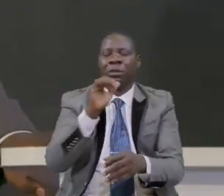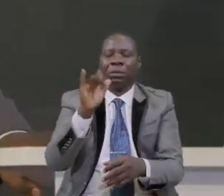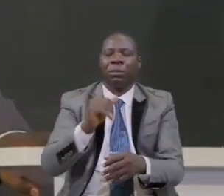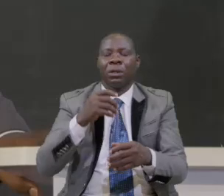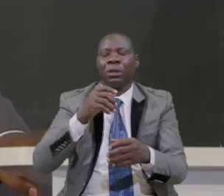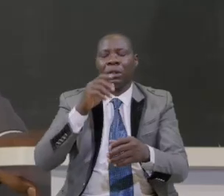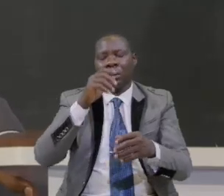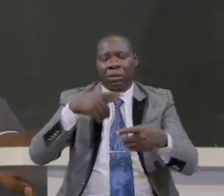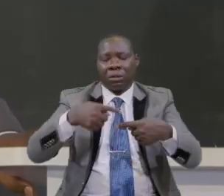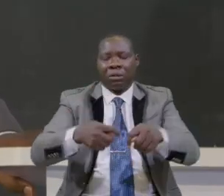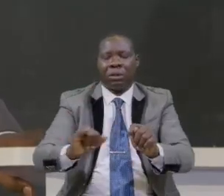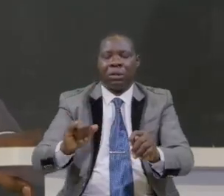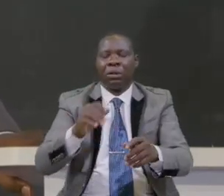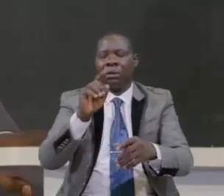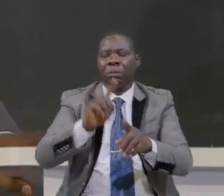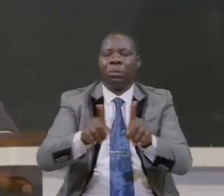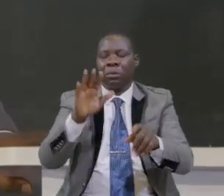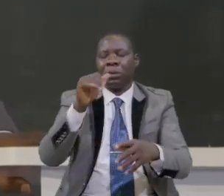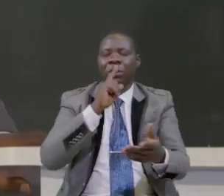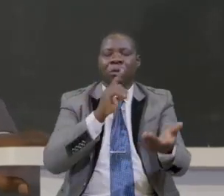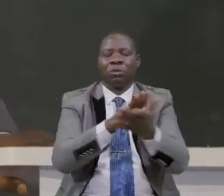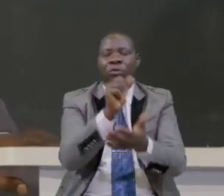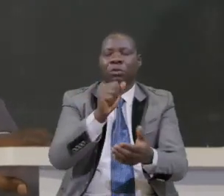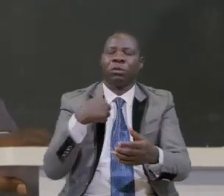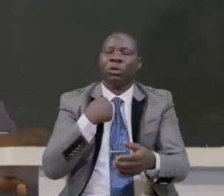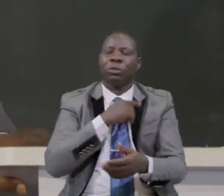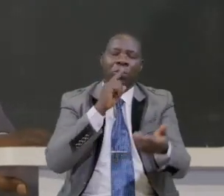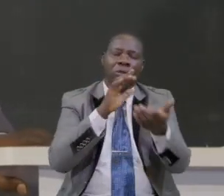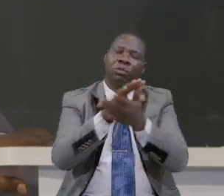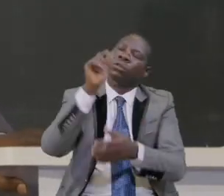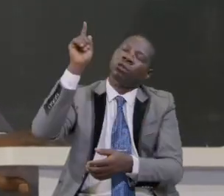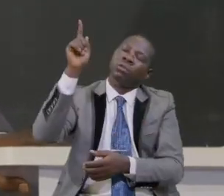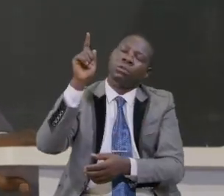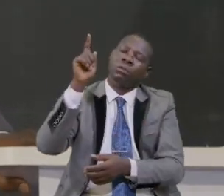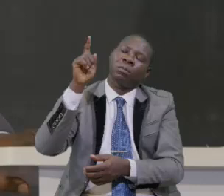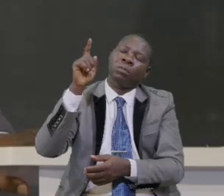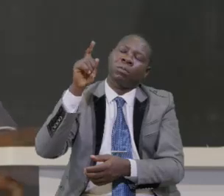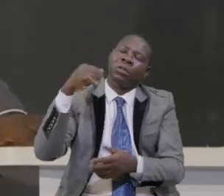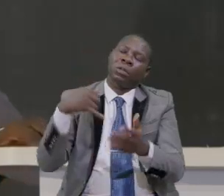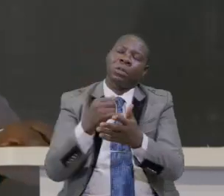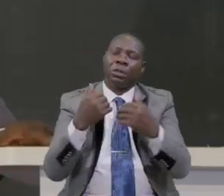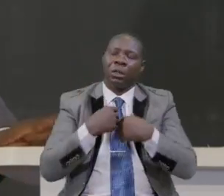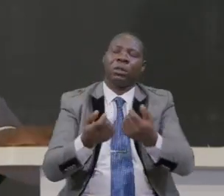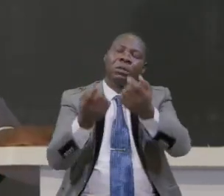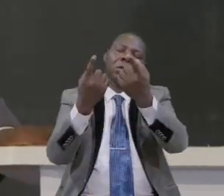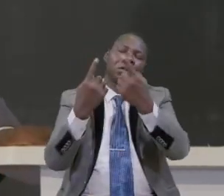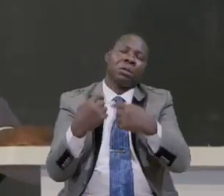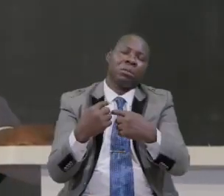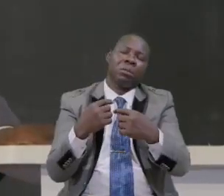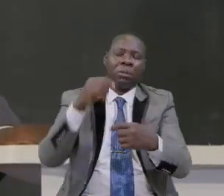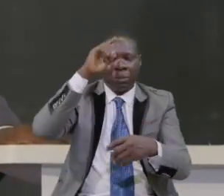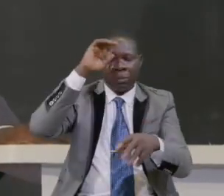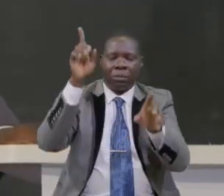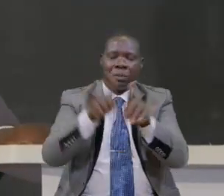trust. Amen. We trust you. Amen. It has come. Amen. Brother, it has come on